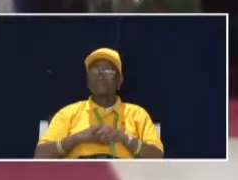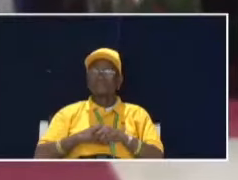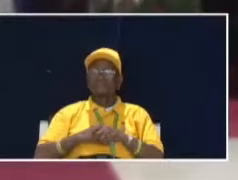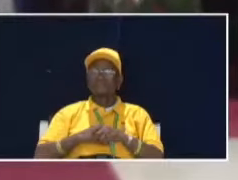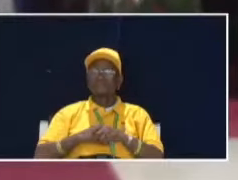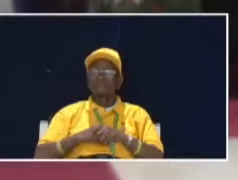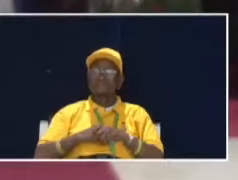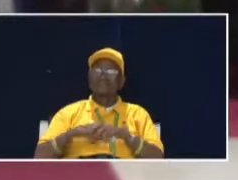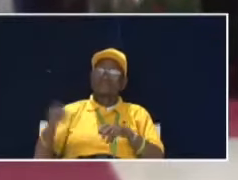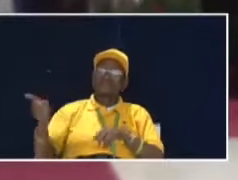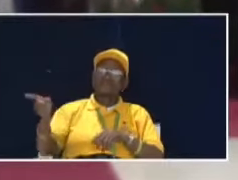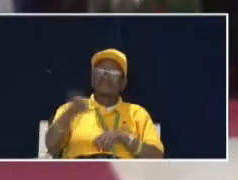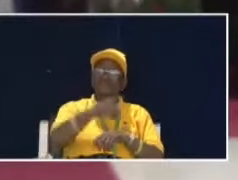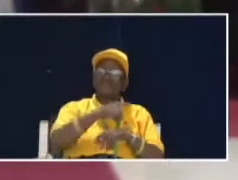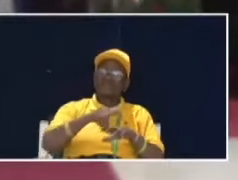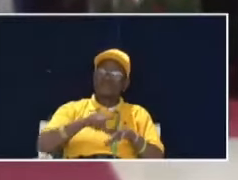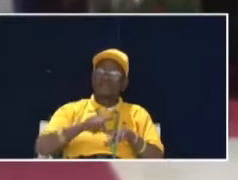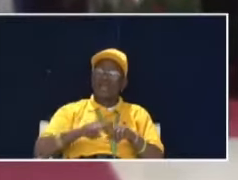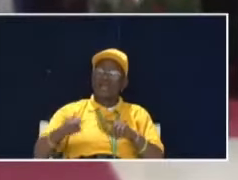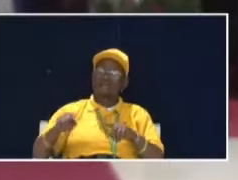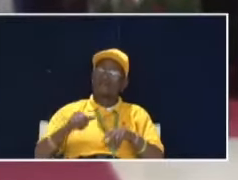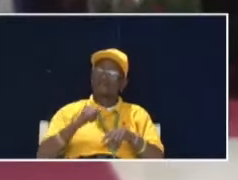You cannot